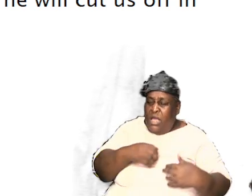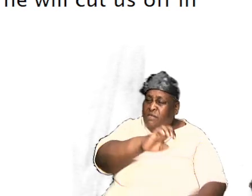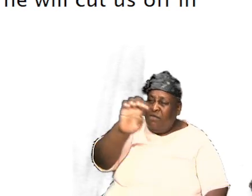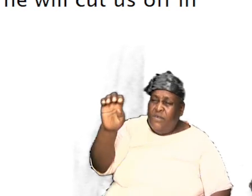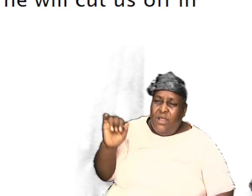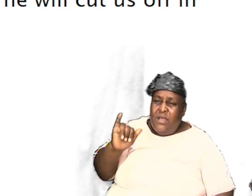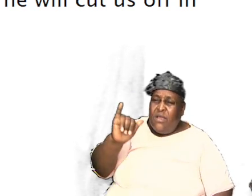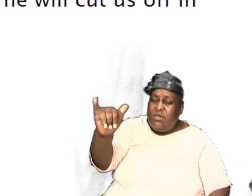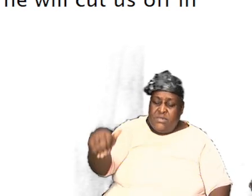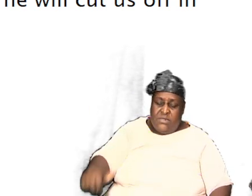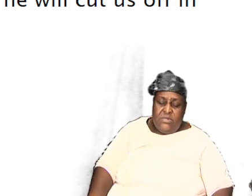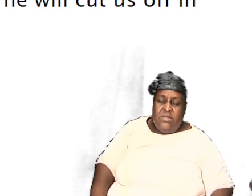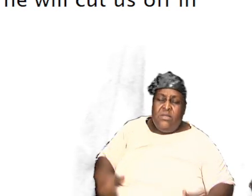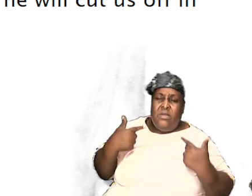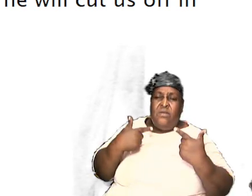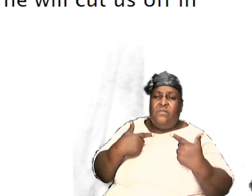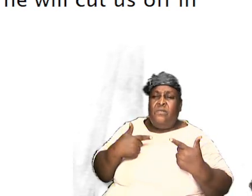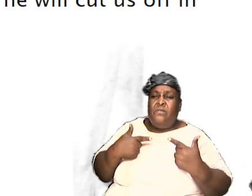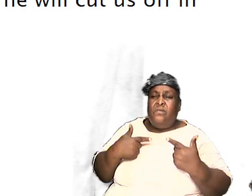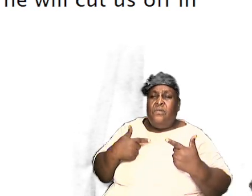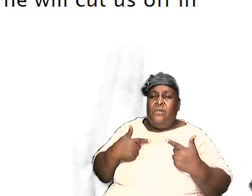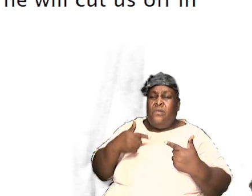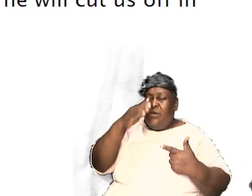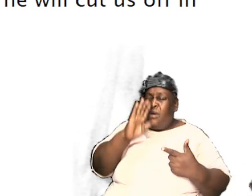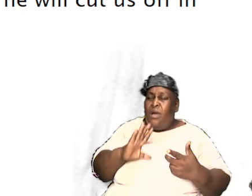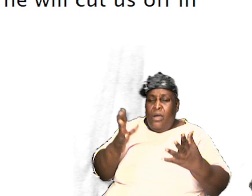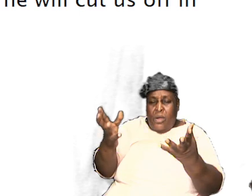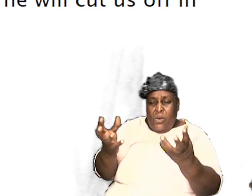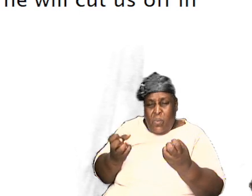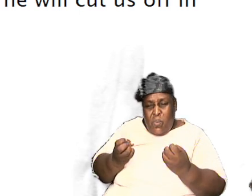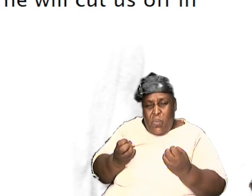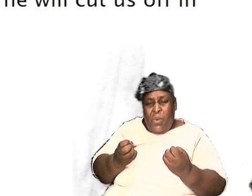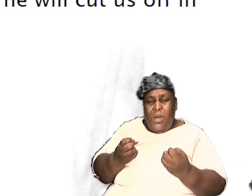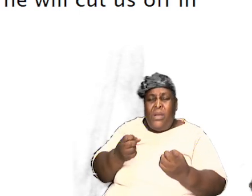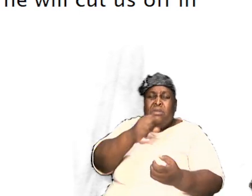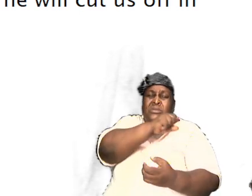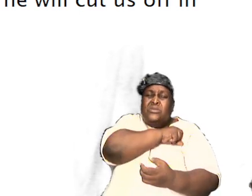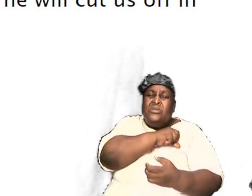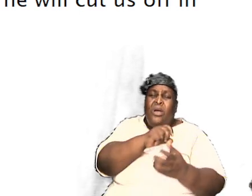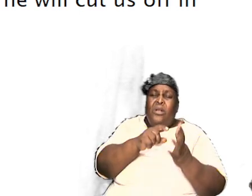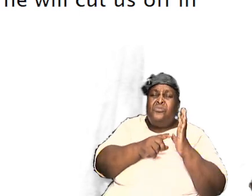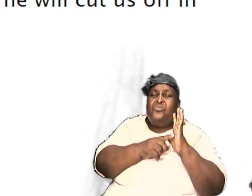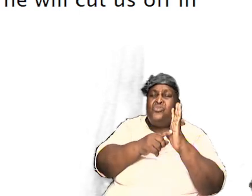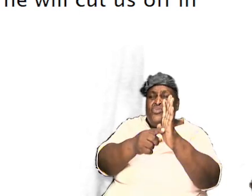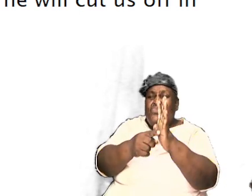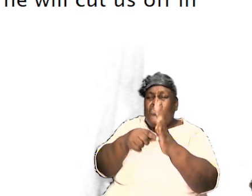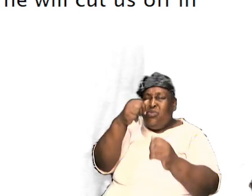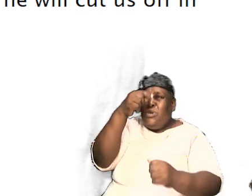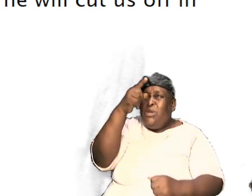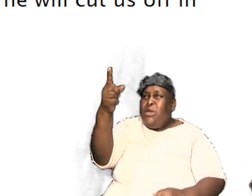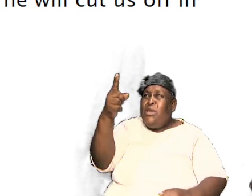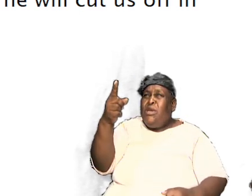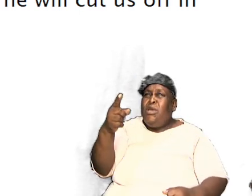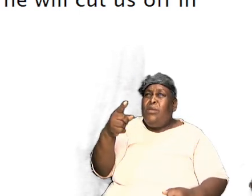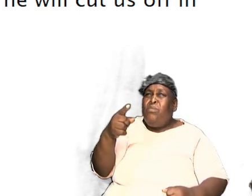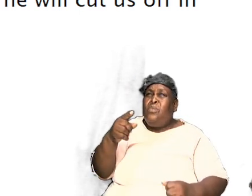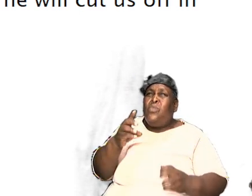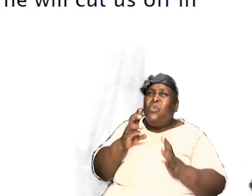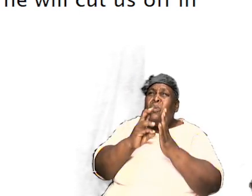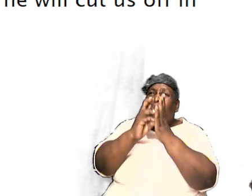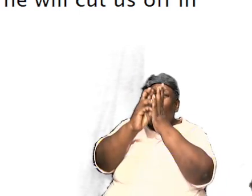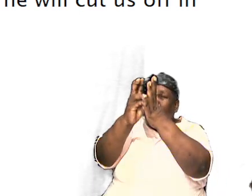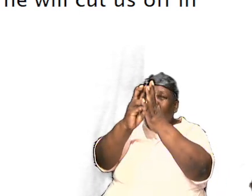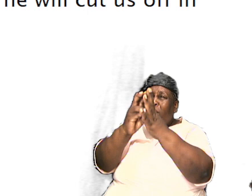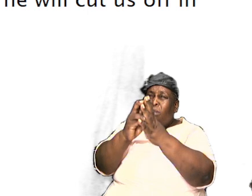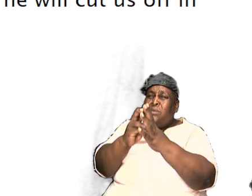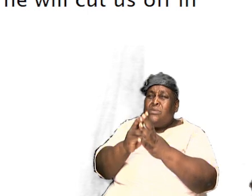Saul to show him that, you know, I am willing to follow your every word, I am willing to follow your command. So God gave